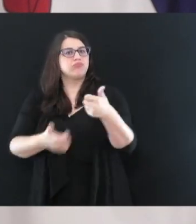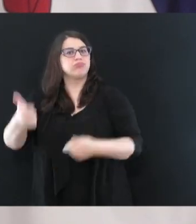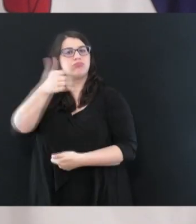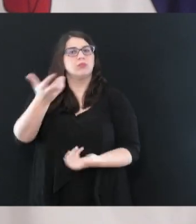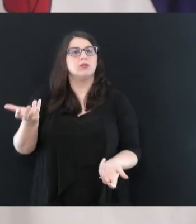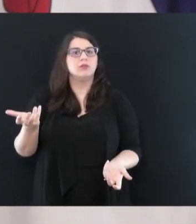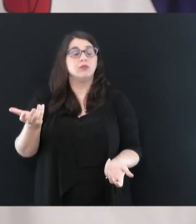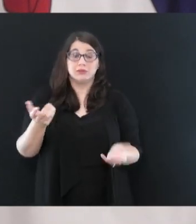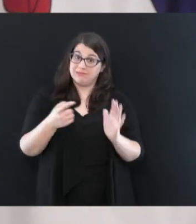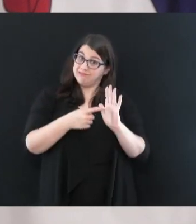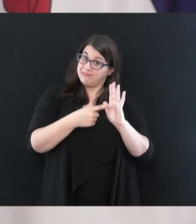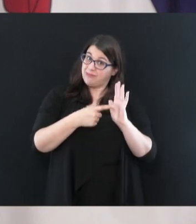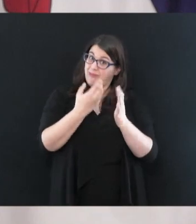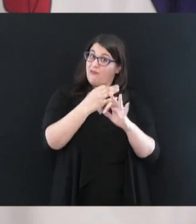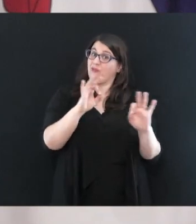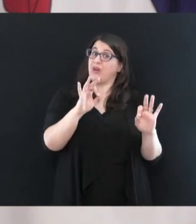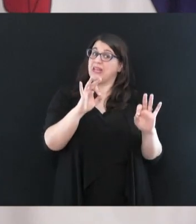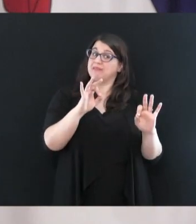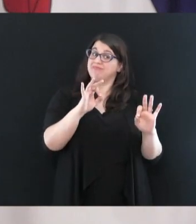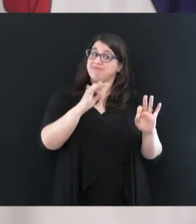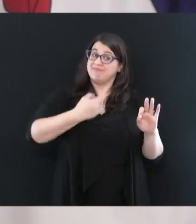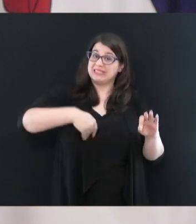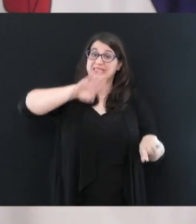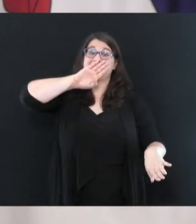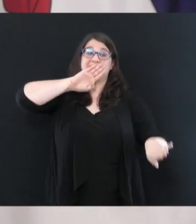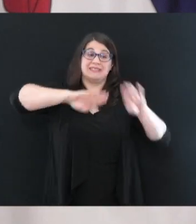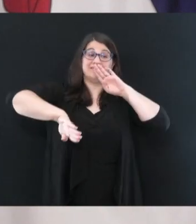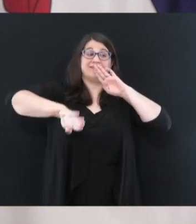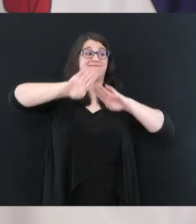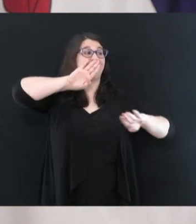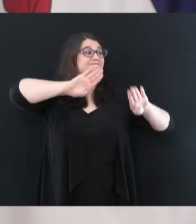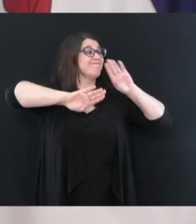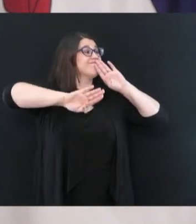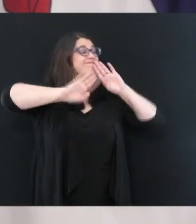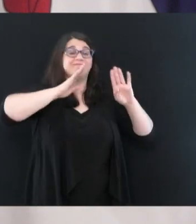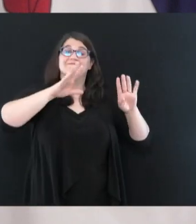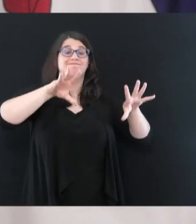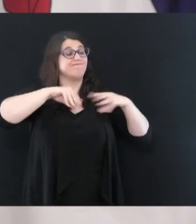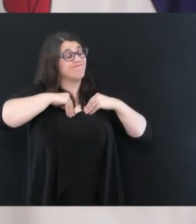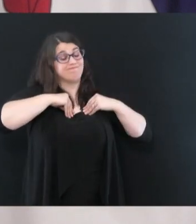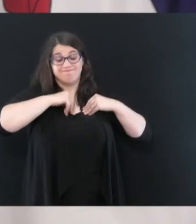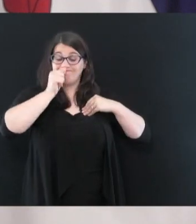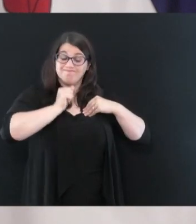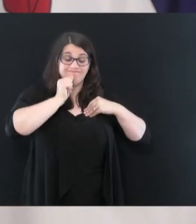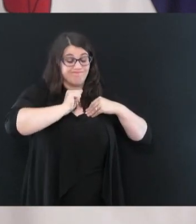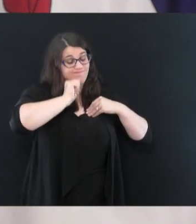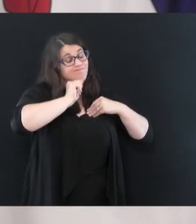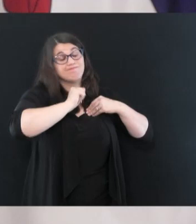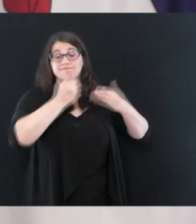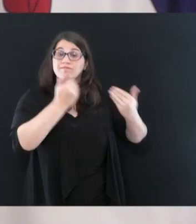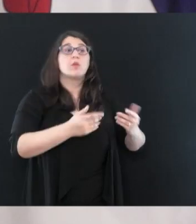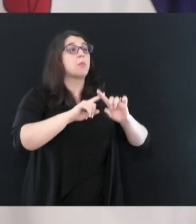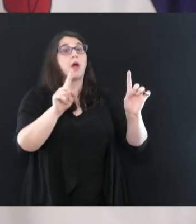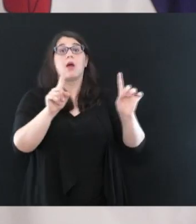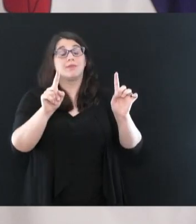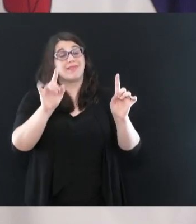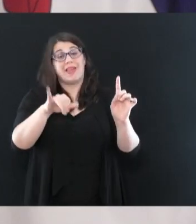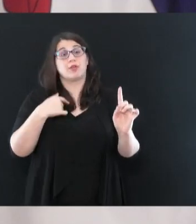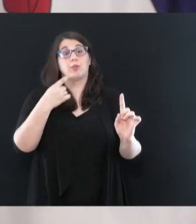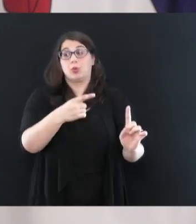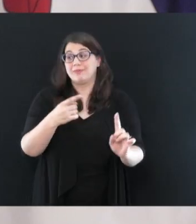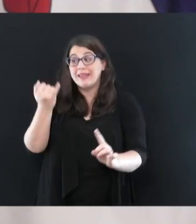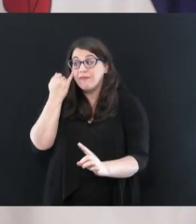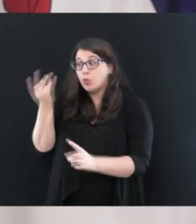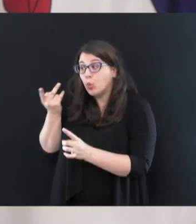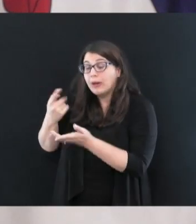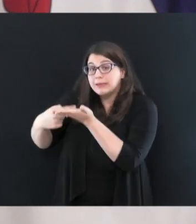difficulties, and we got to live with it, but that's just it. And Kenny, if we had that discussion, I know we'd agree with